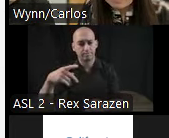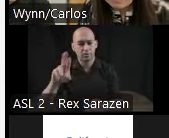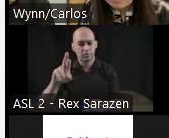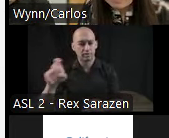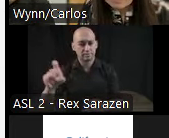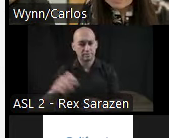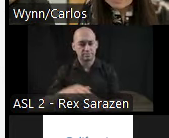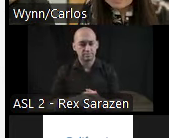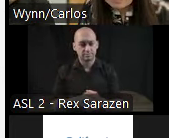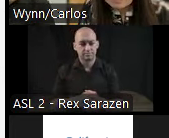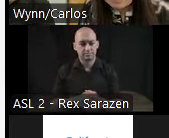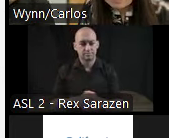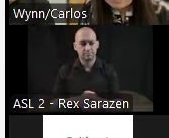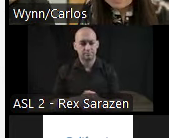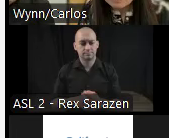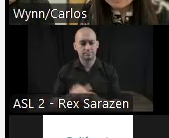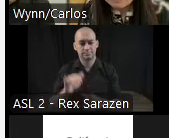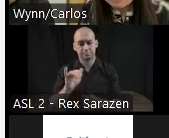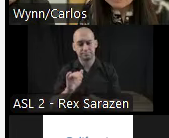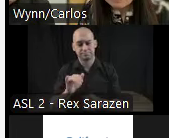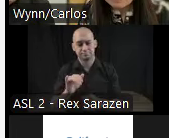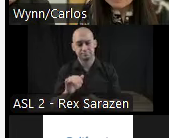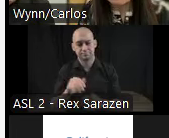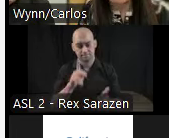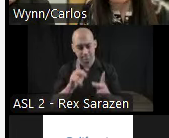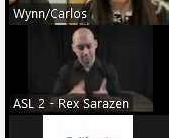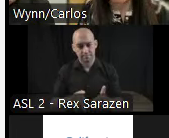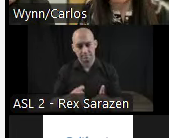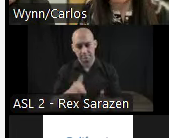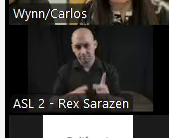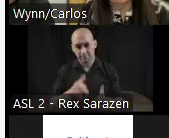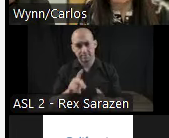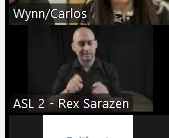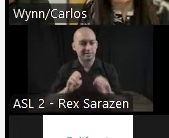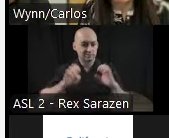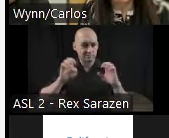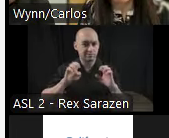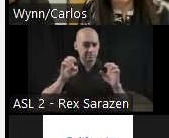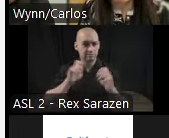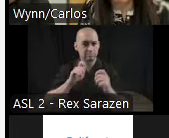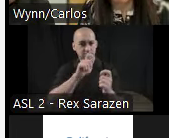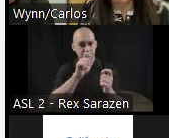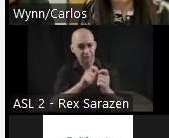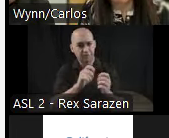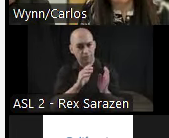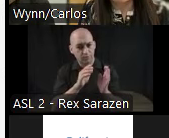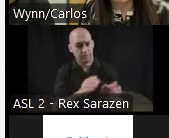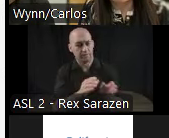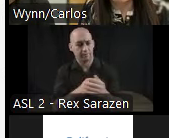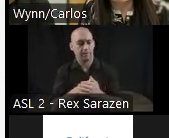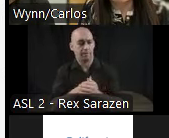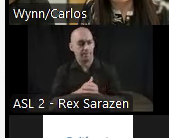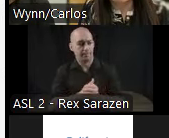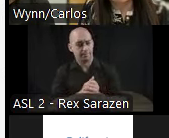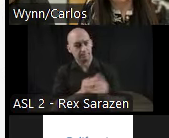primary intervention. So people were exercising in a very specific way. The goal was 4 weeks